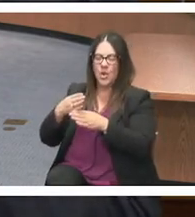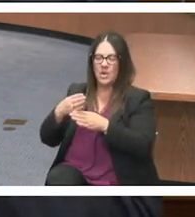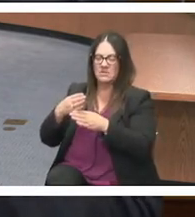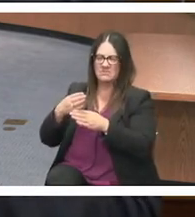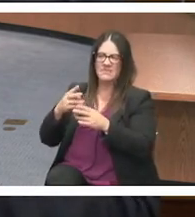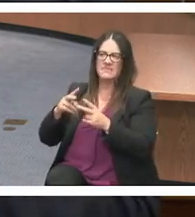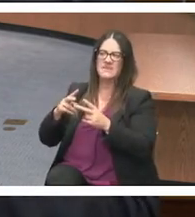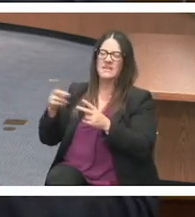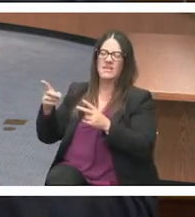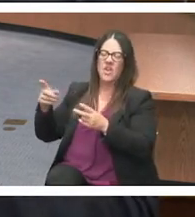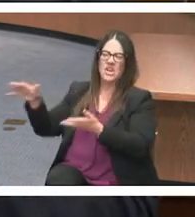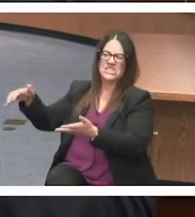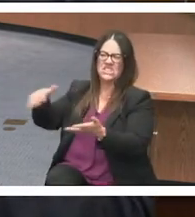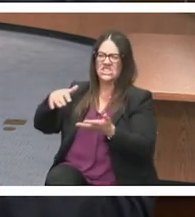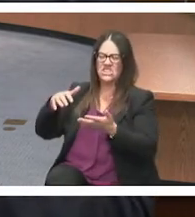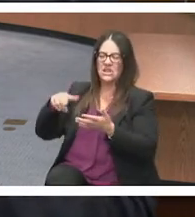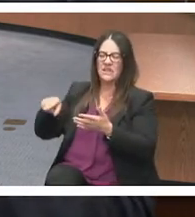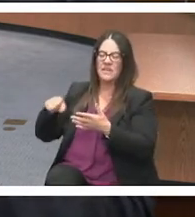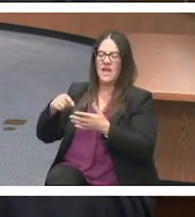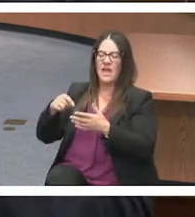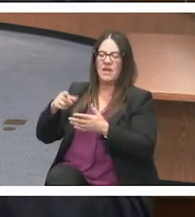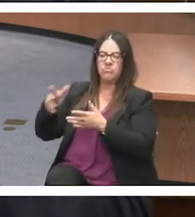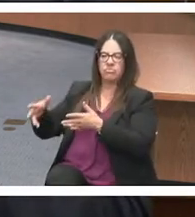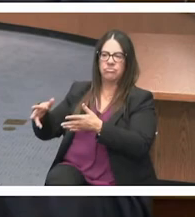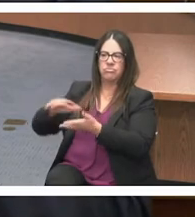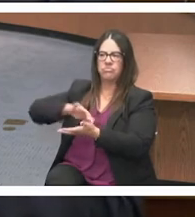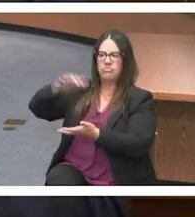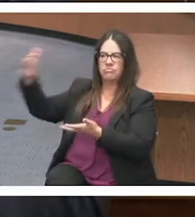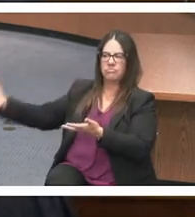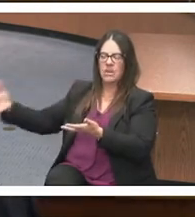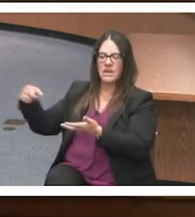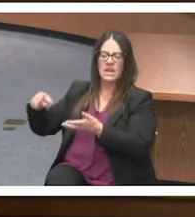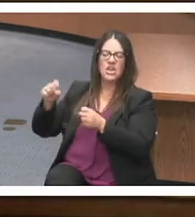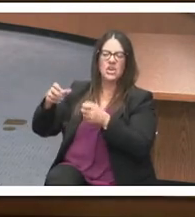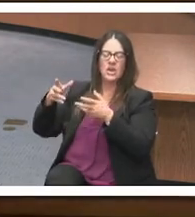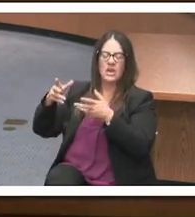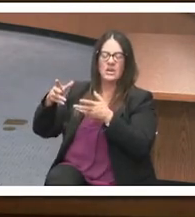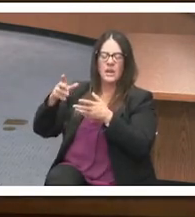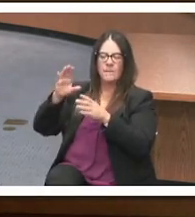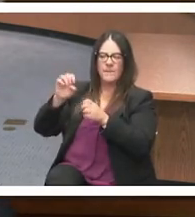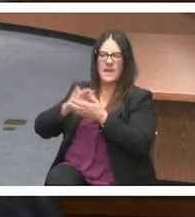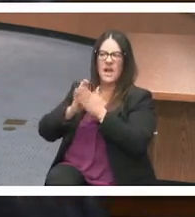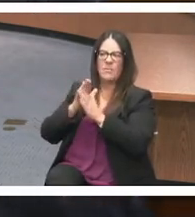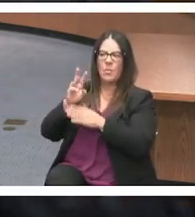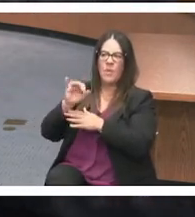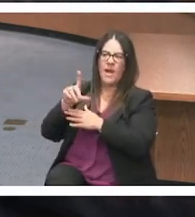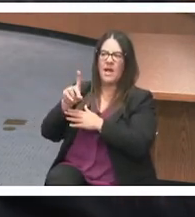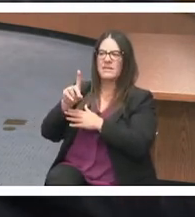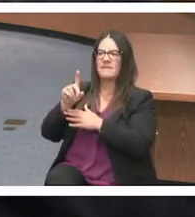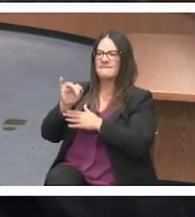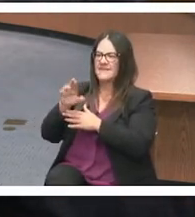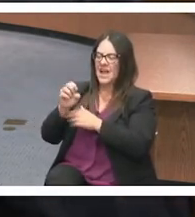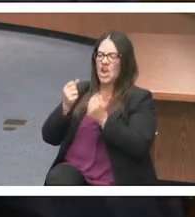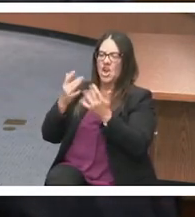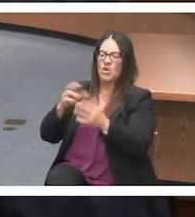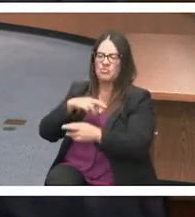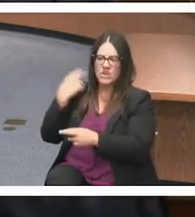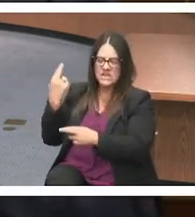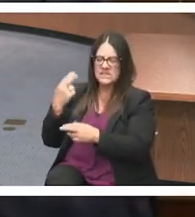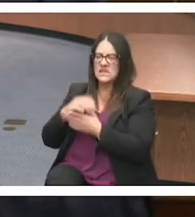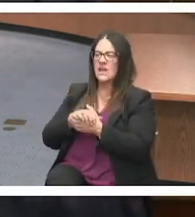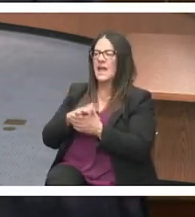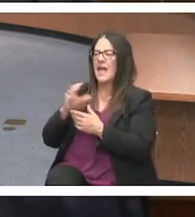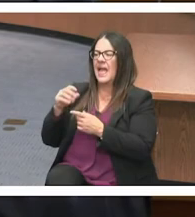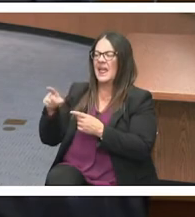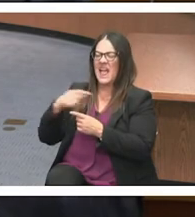And not only are they emitting methane, but they're a huge wildfire risk. And so this has been an area where different parts of the state have had